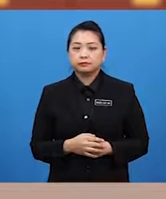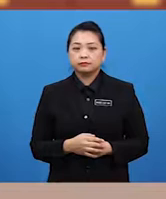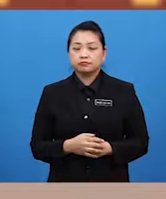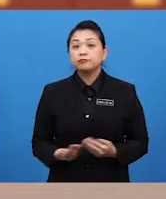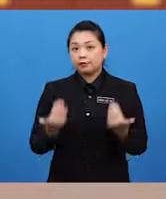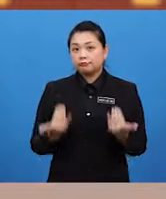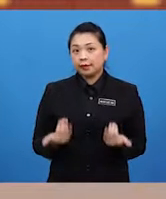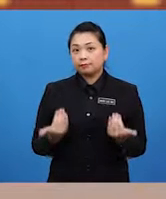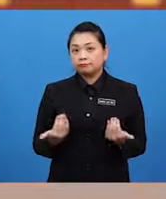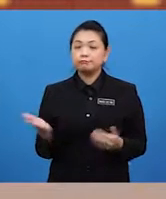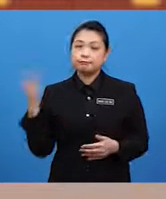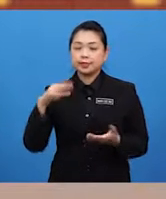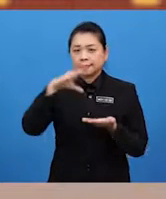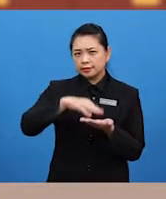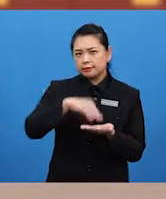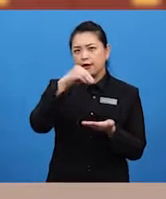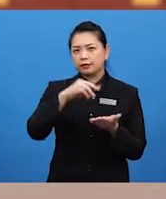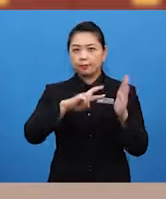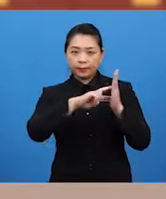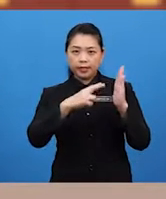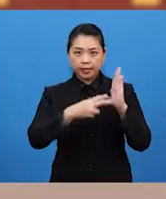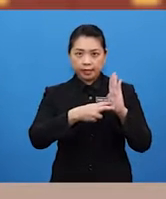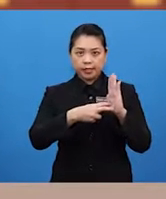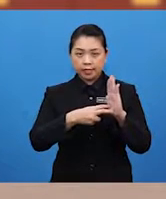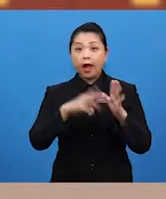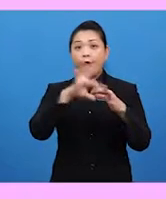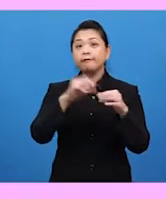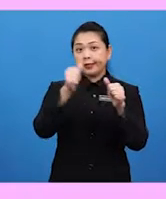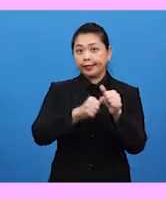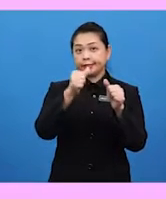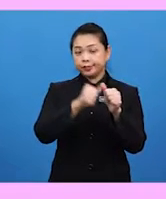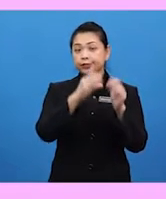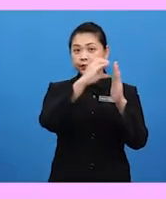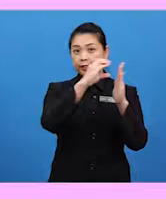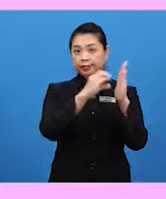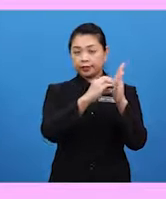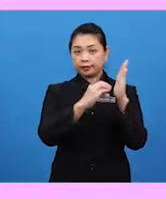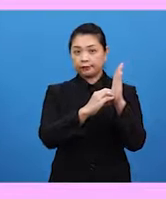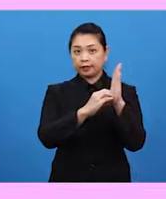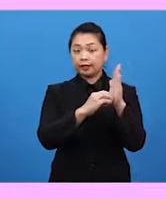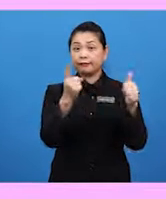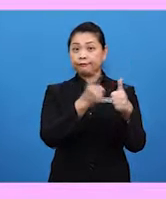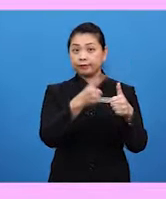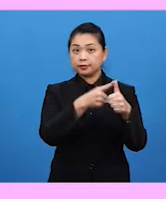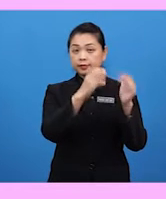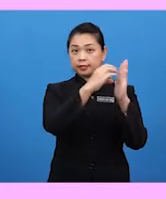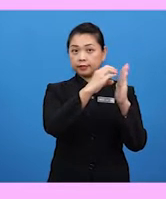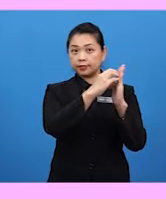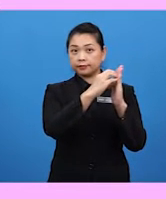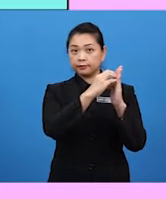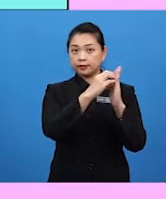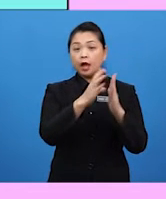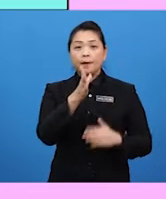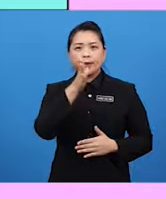Now, let's study the meaning of each stanza. In the first stanza, the parent